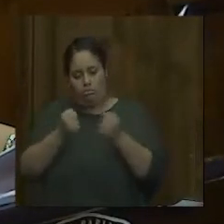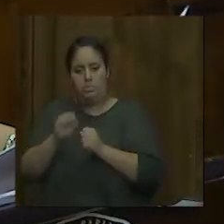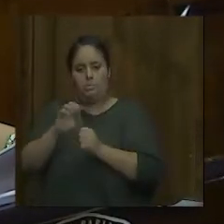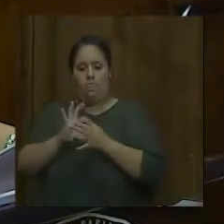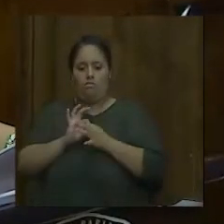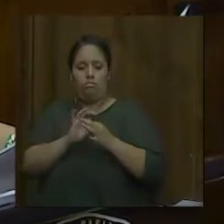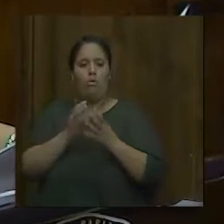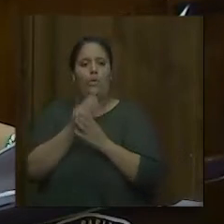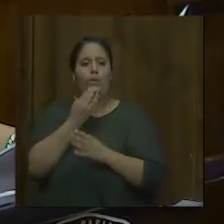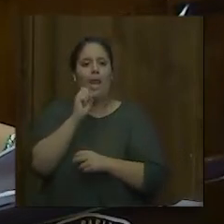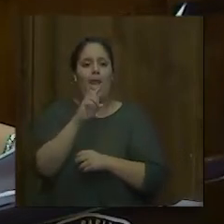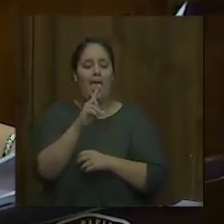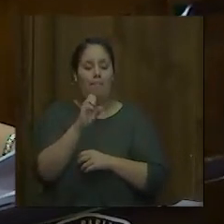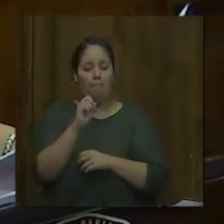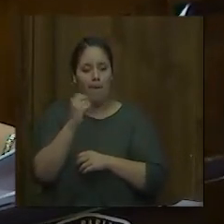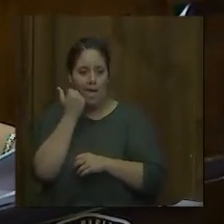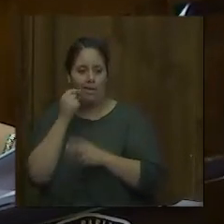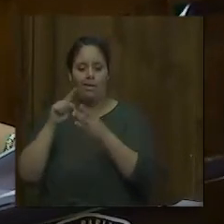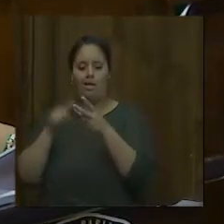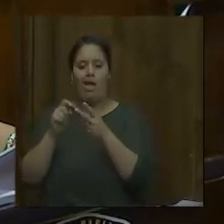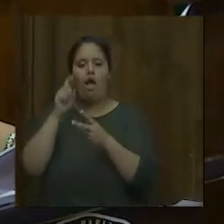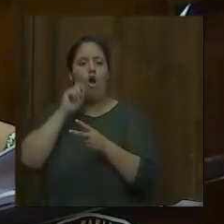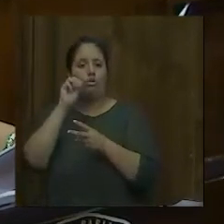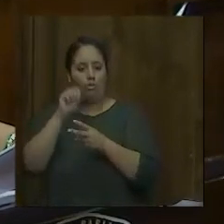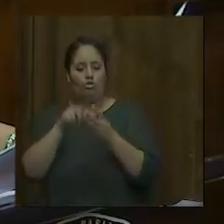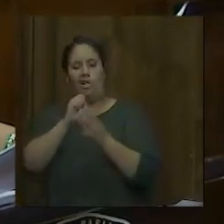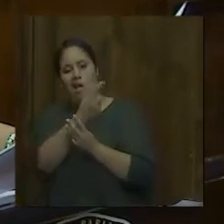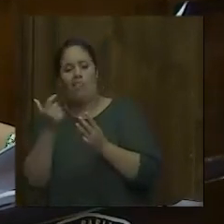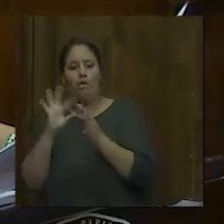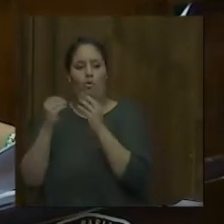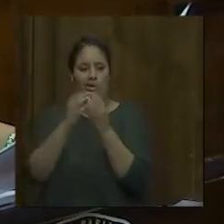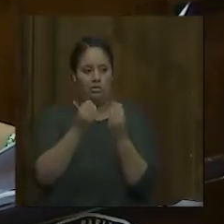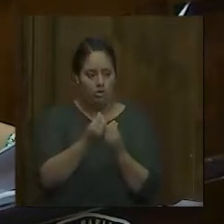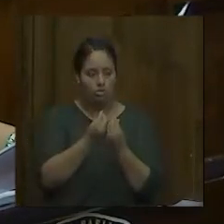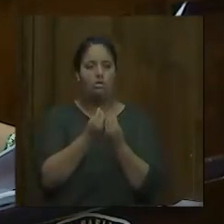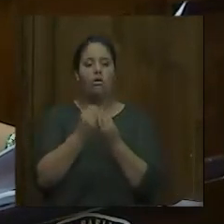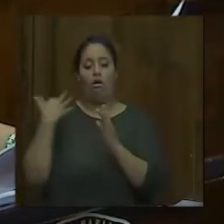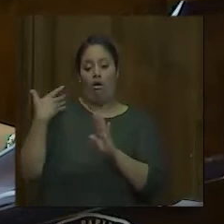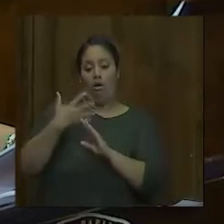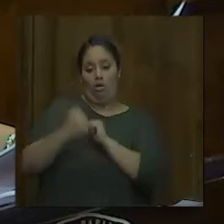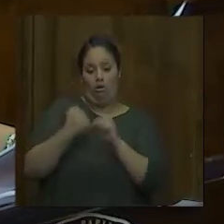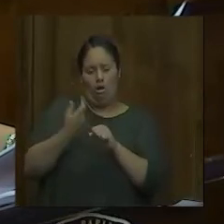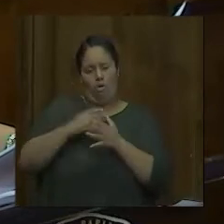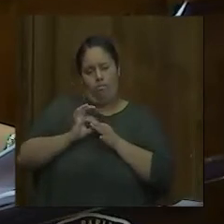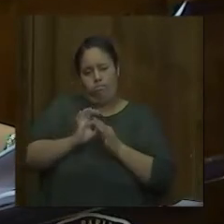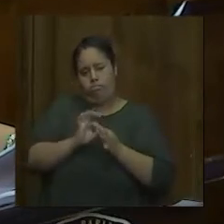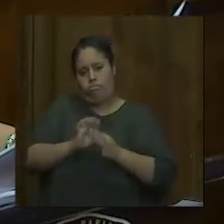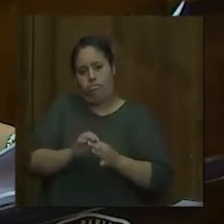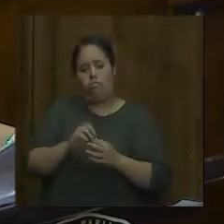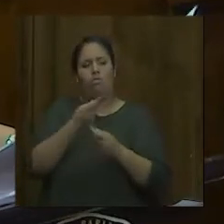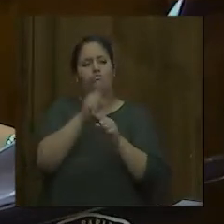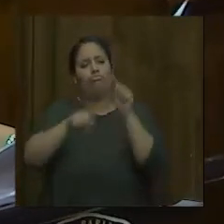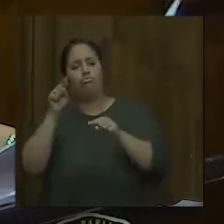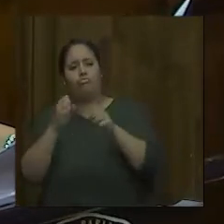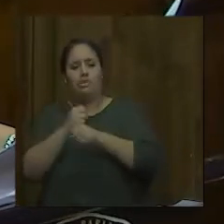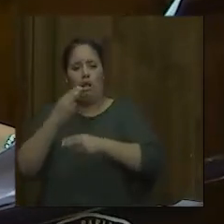with Nedbank, Old Mutual and other organizations. In the past year, we have also engaged with various stakeholders